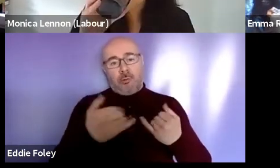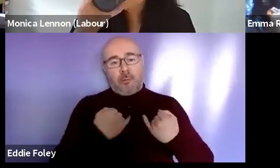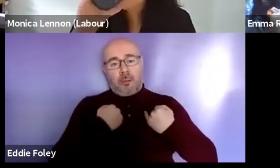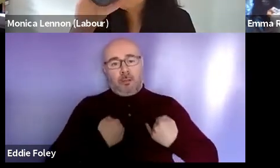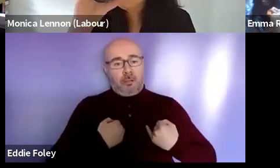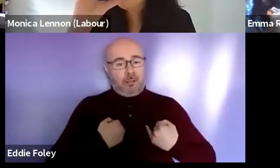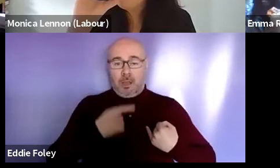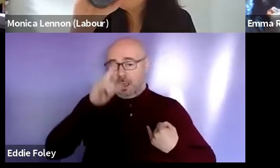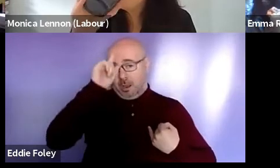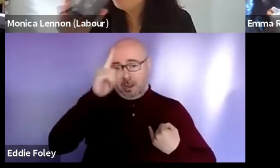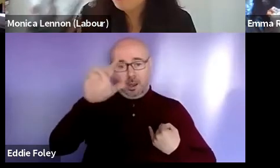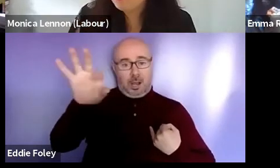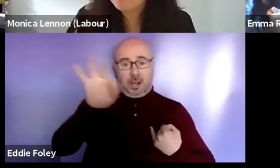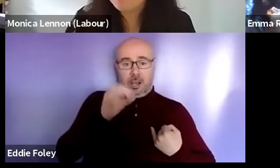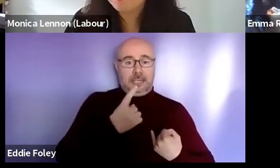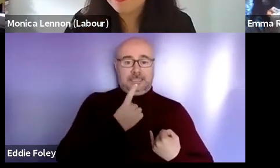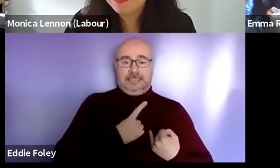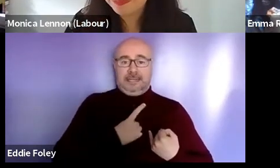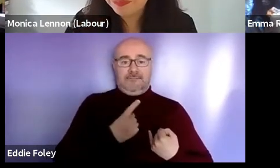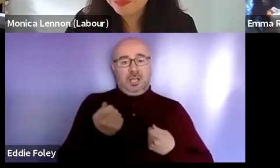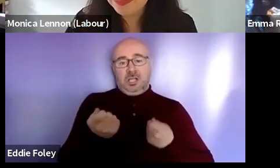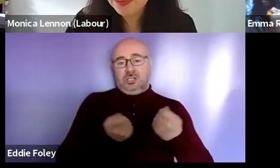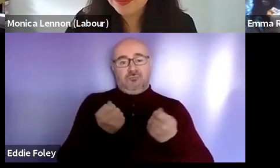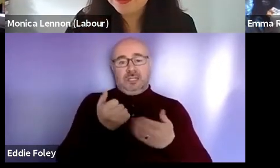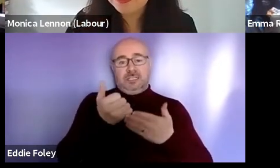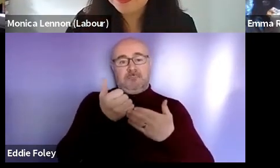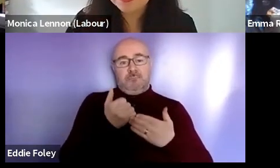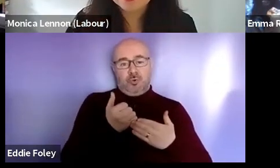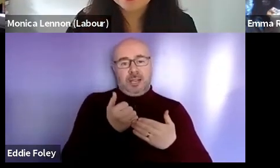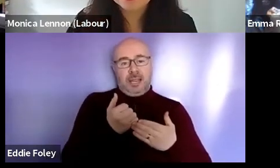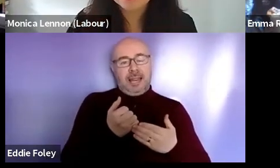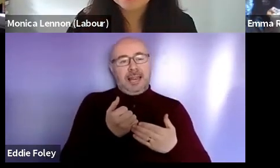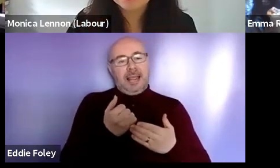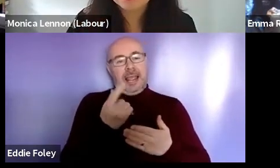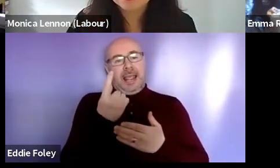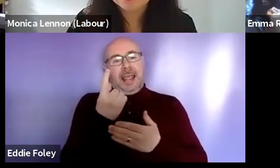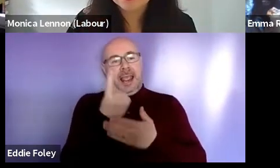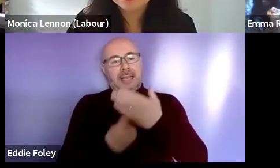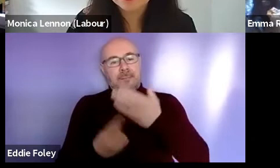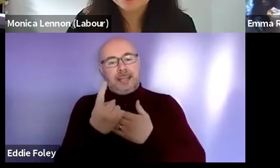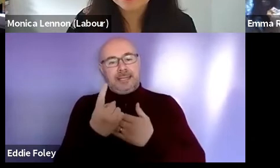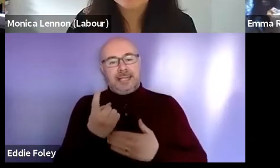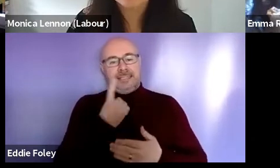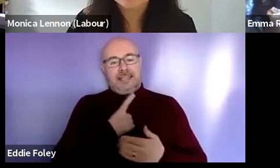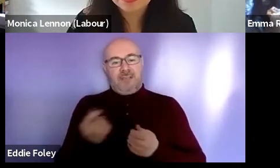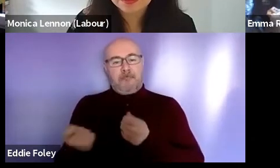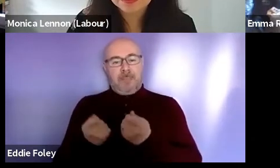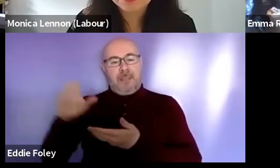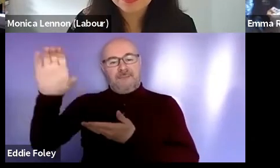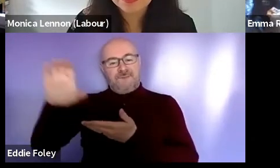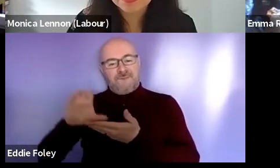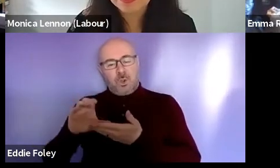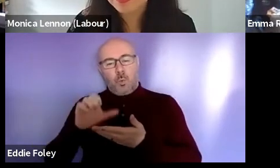An individual self-management fund would be slightly different for everyone to assist them with self-management. Would